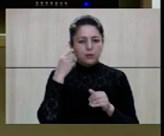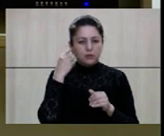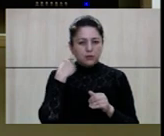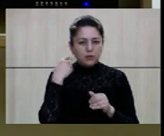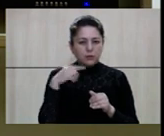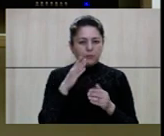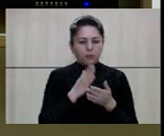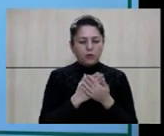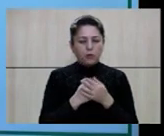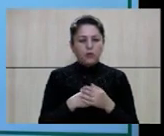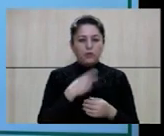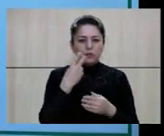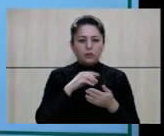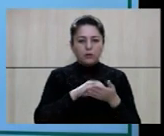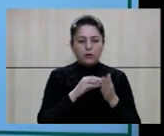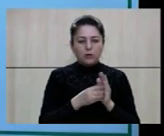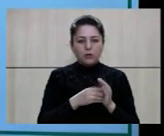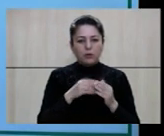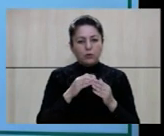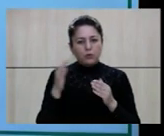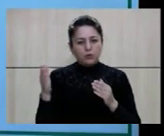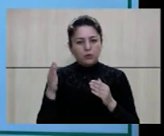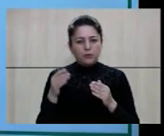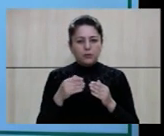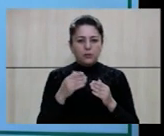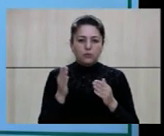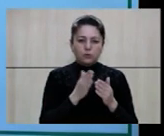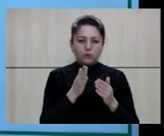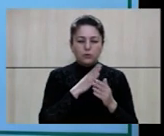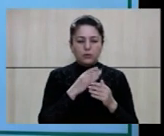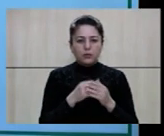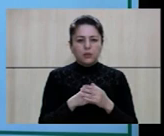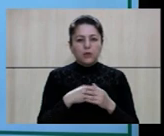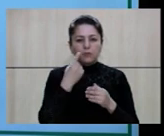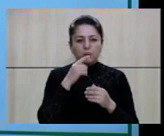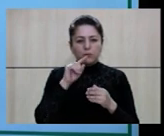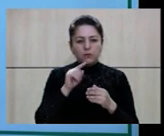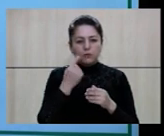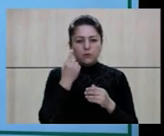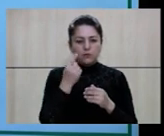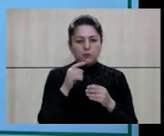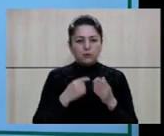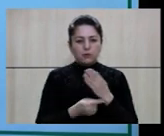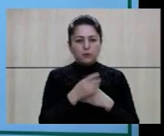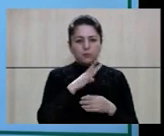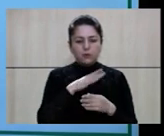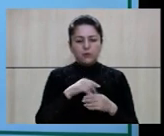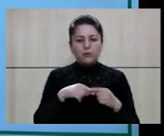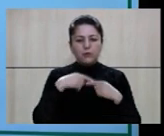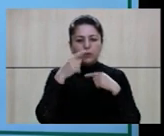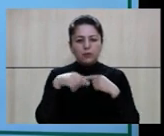uchun ikkita xona o'ng tomondan virgulni surdik. Natijada 1.1 hosil bo'ldi. Keyingi